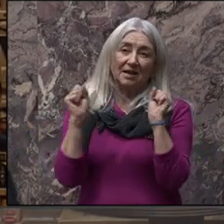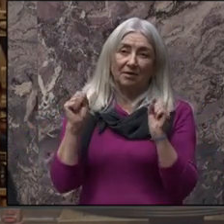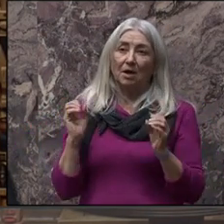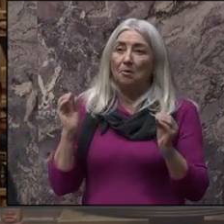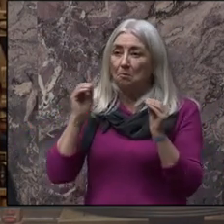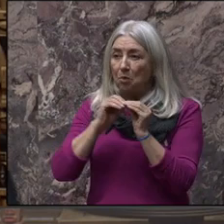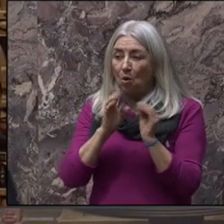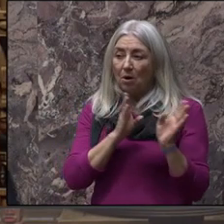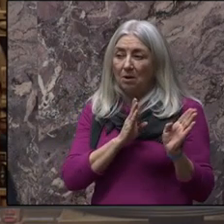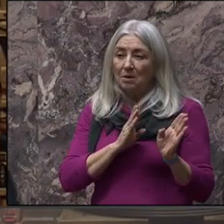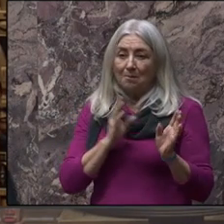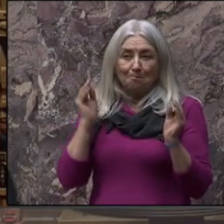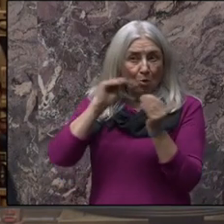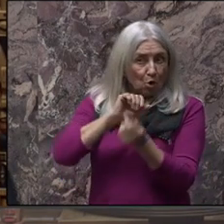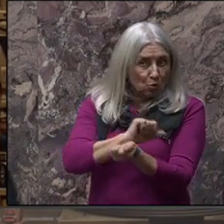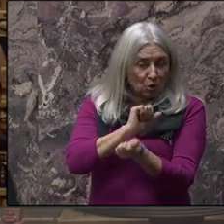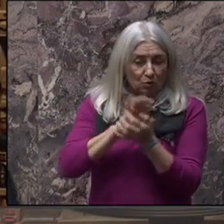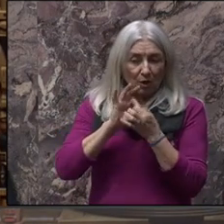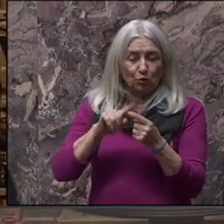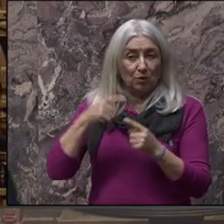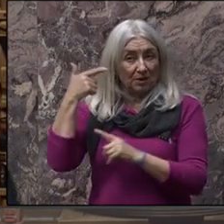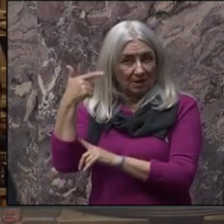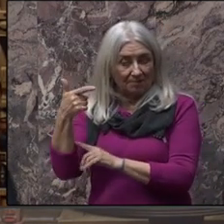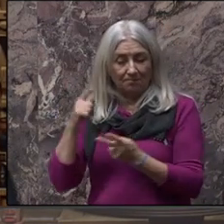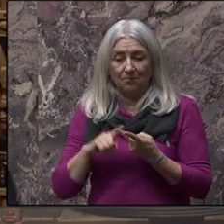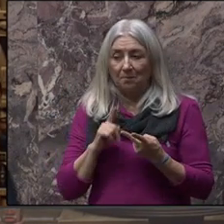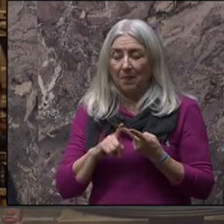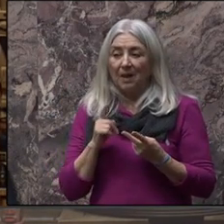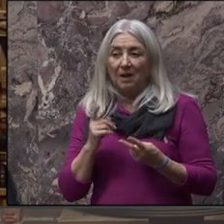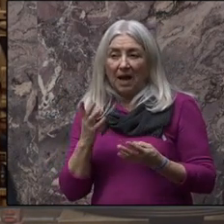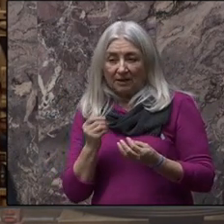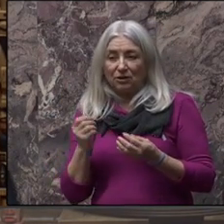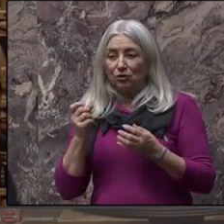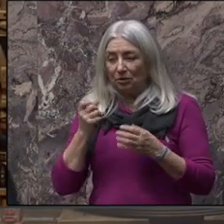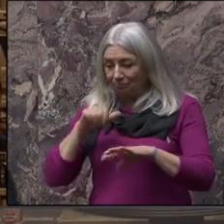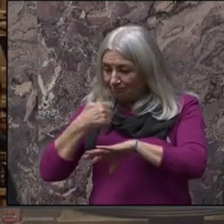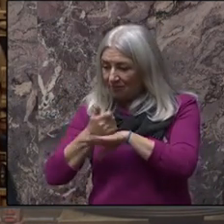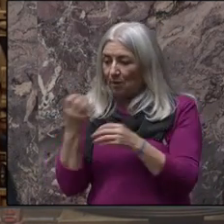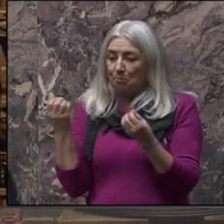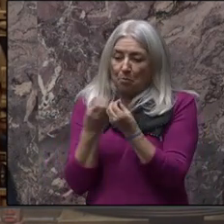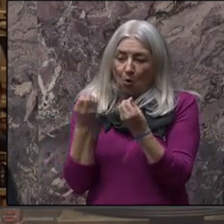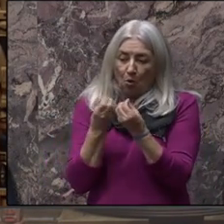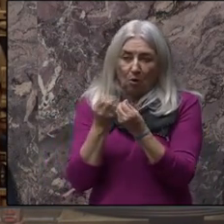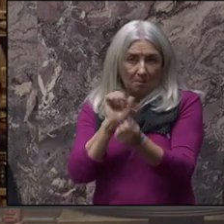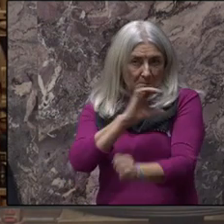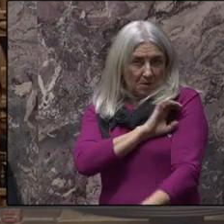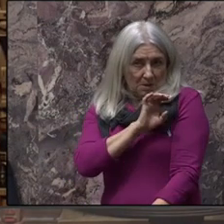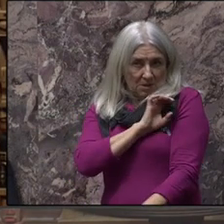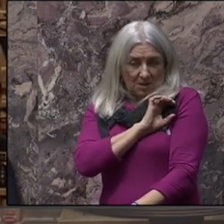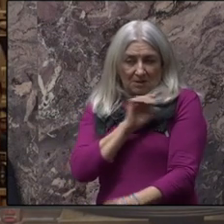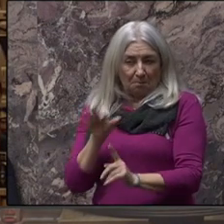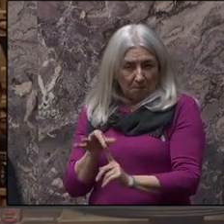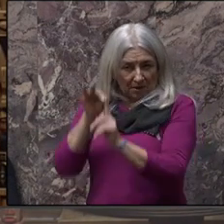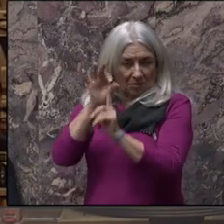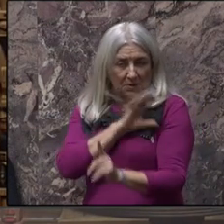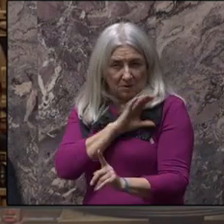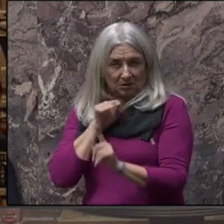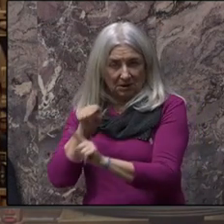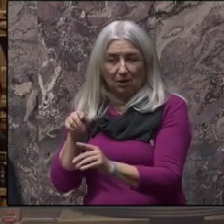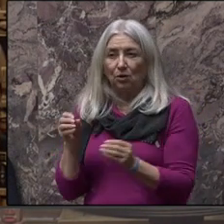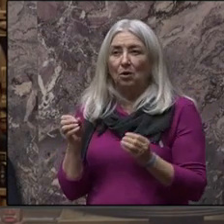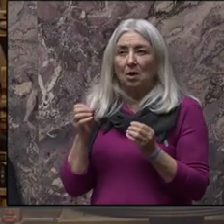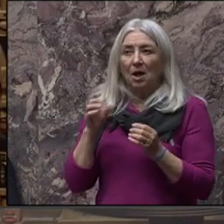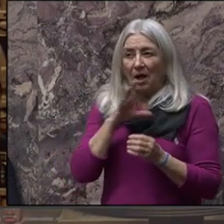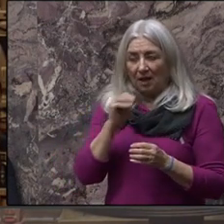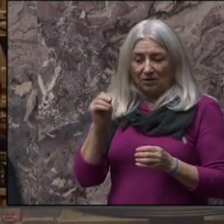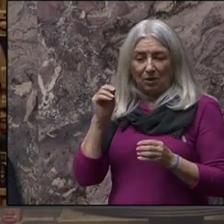gangs strategy, increased funding for the Combined Forces Special Enforcement Unit, new task forces on